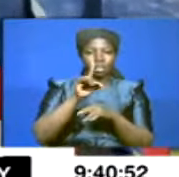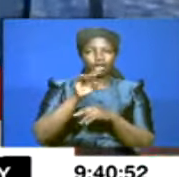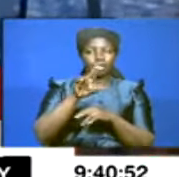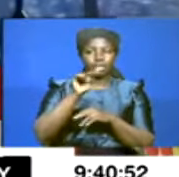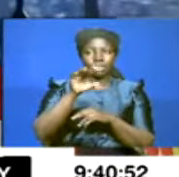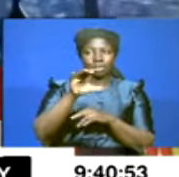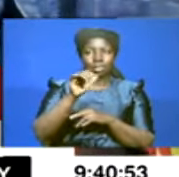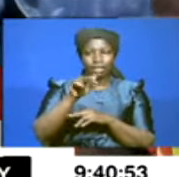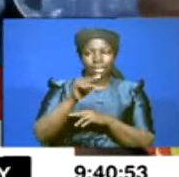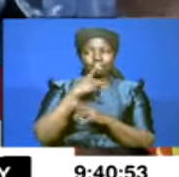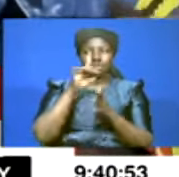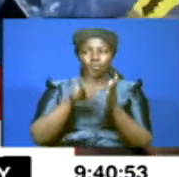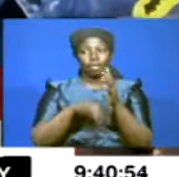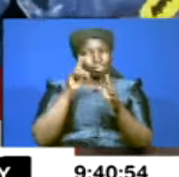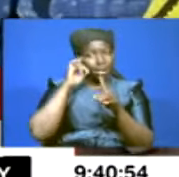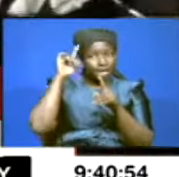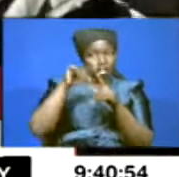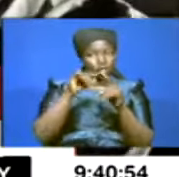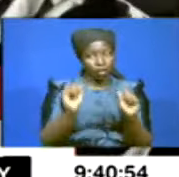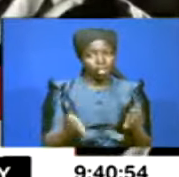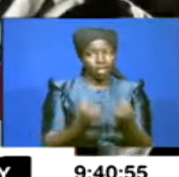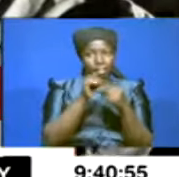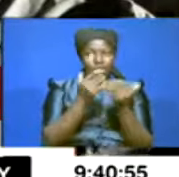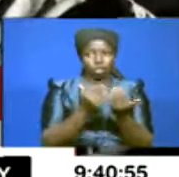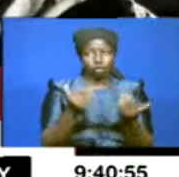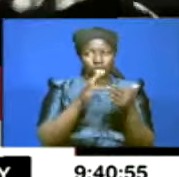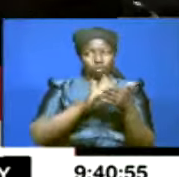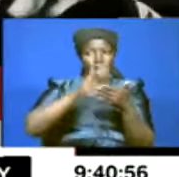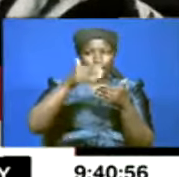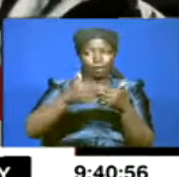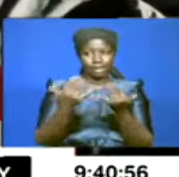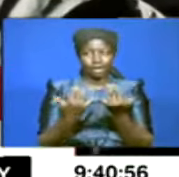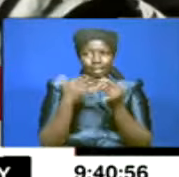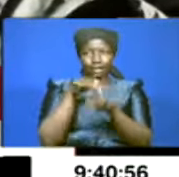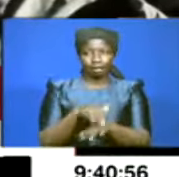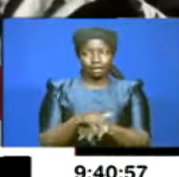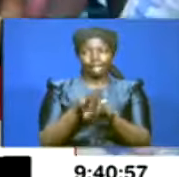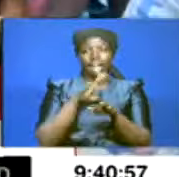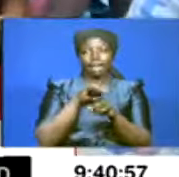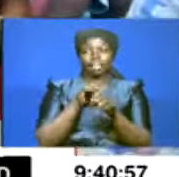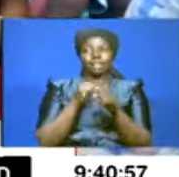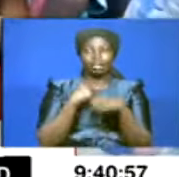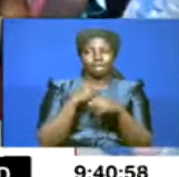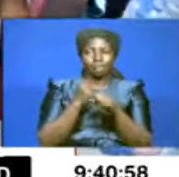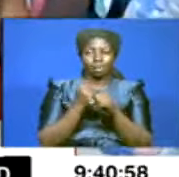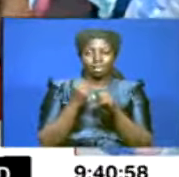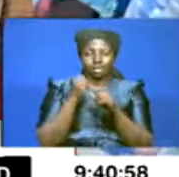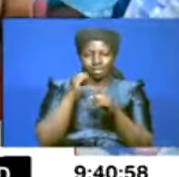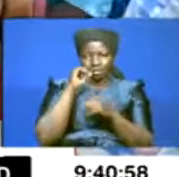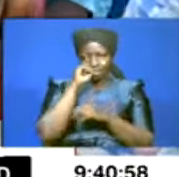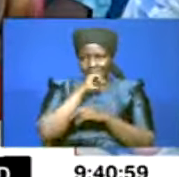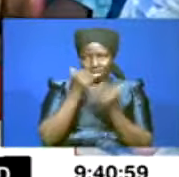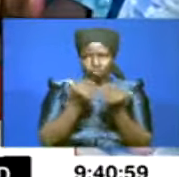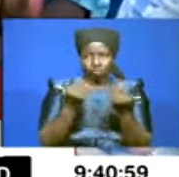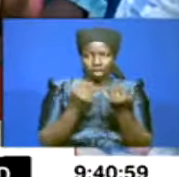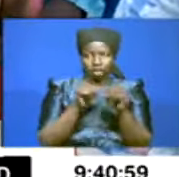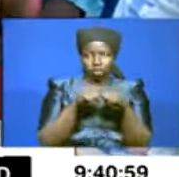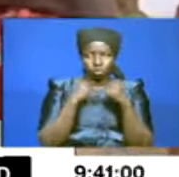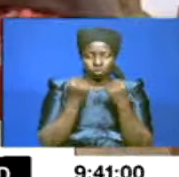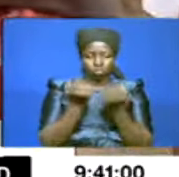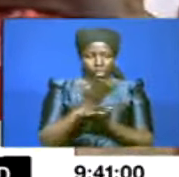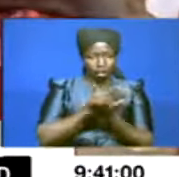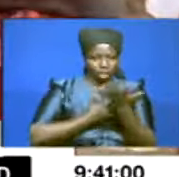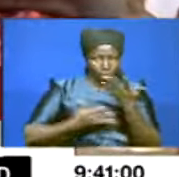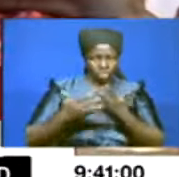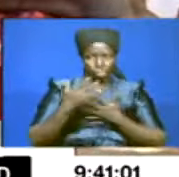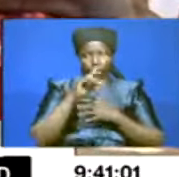Shelter, said the purpose of the rescue is to rehabilitate, reintegrate, and re-socialize street children. Turkana residents have been raising alarm over